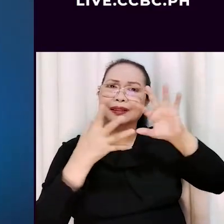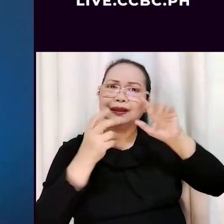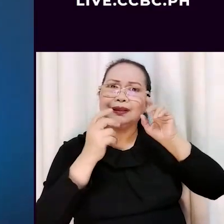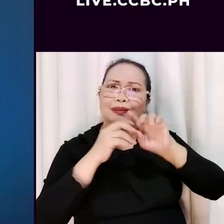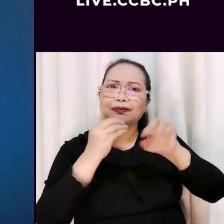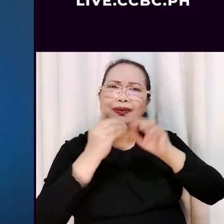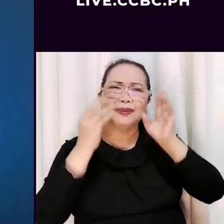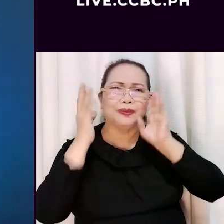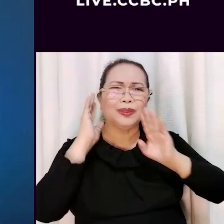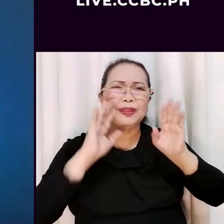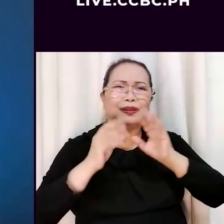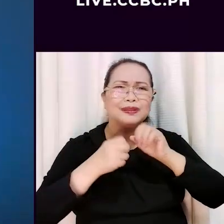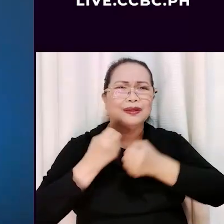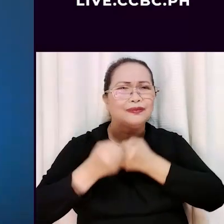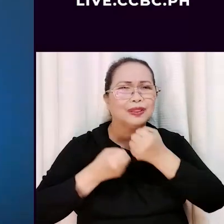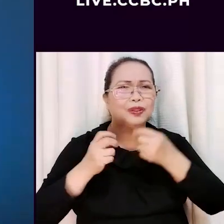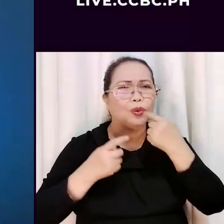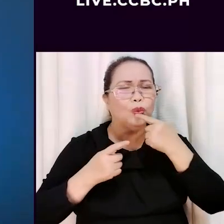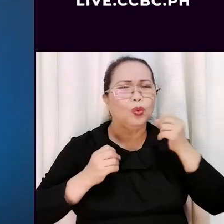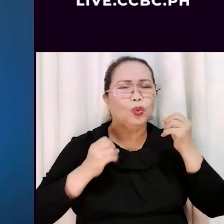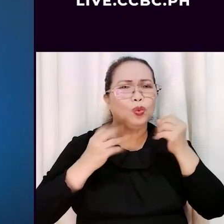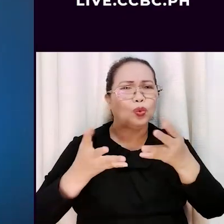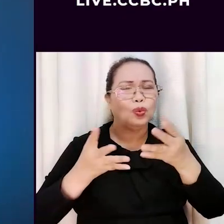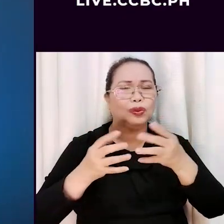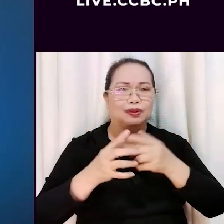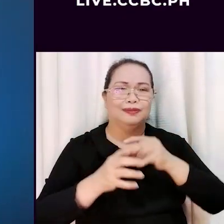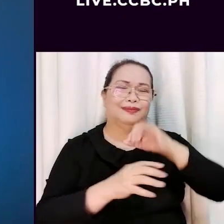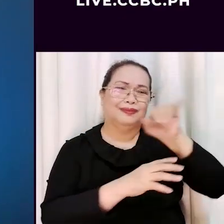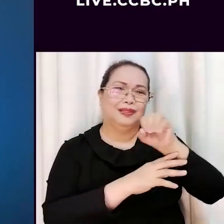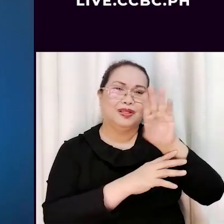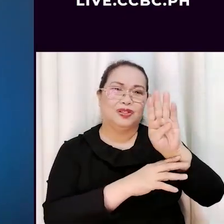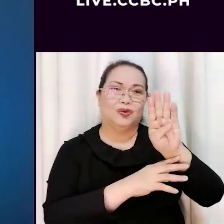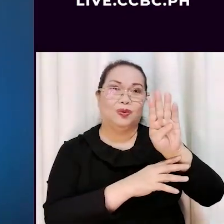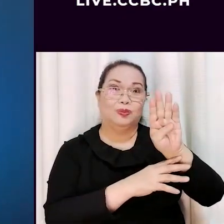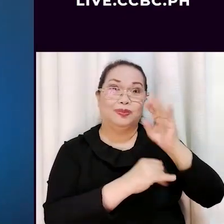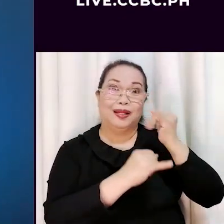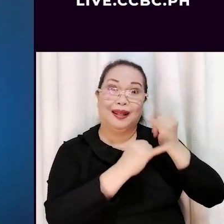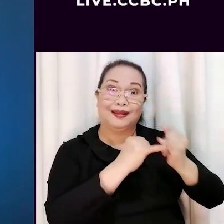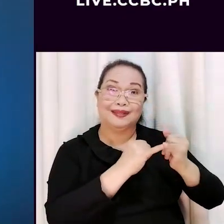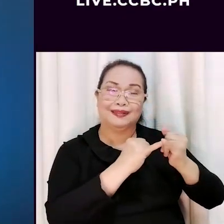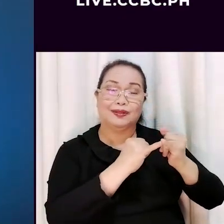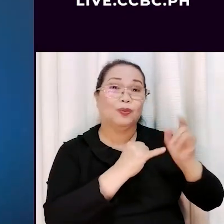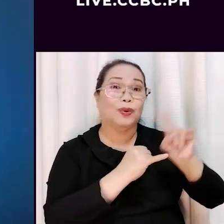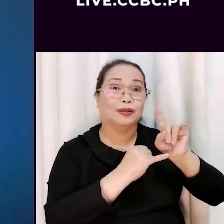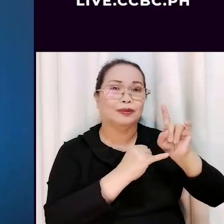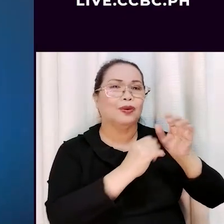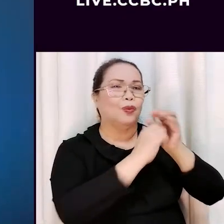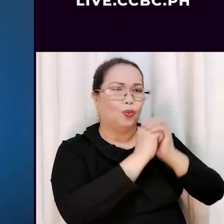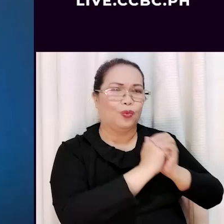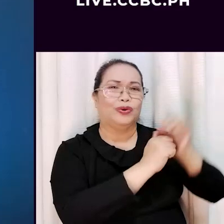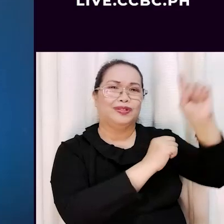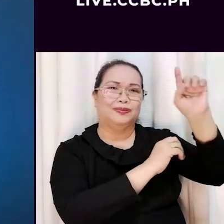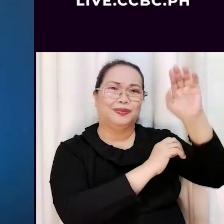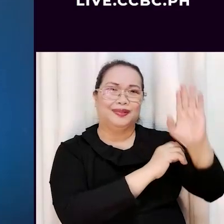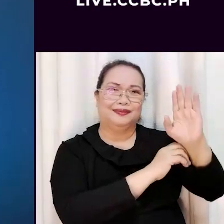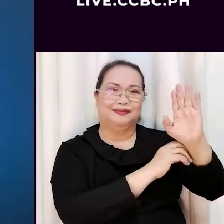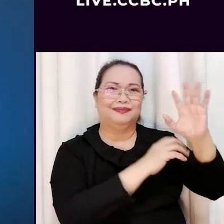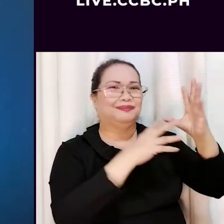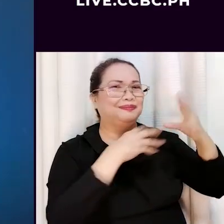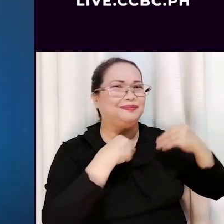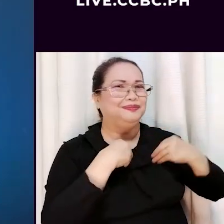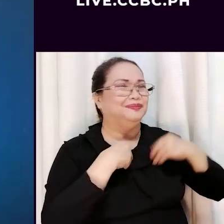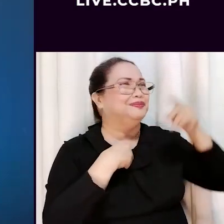chapter, Job worshiped God, recognized who God is, and